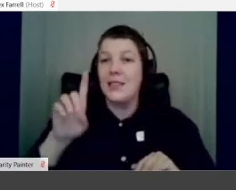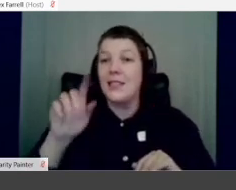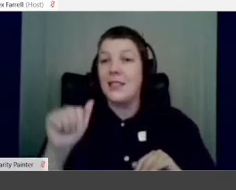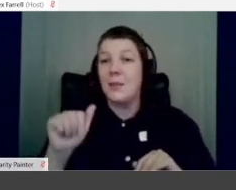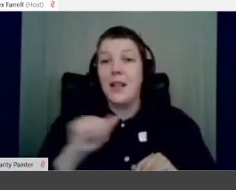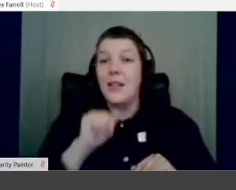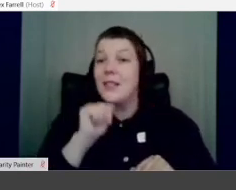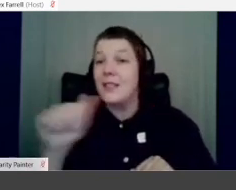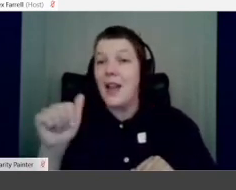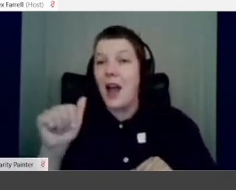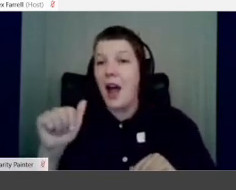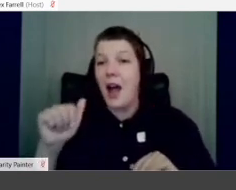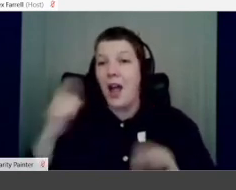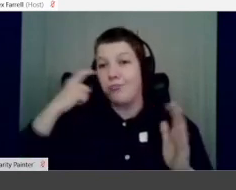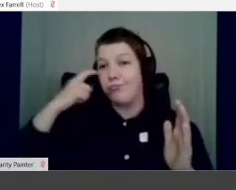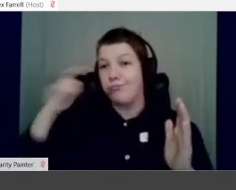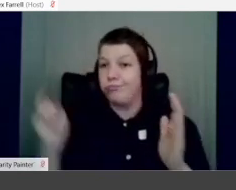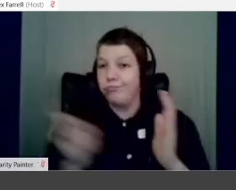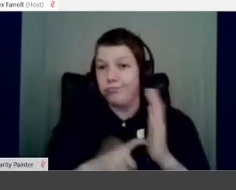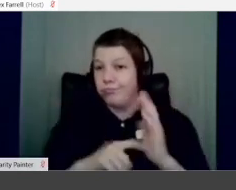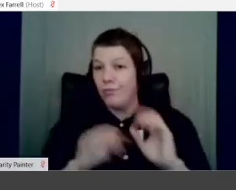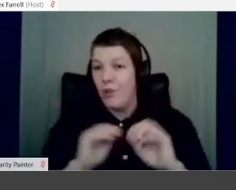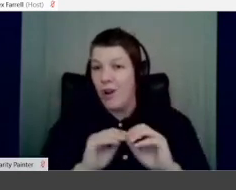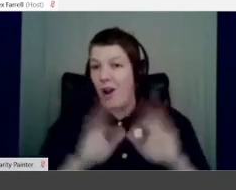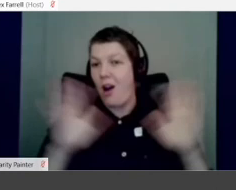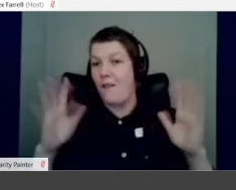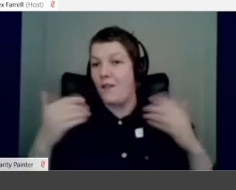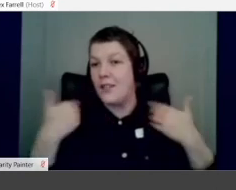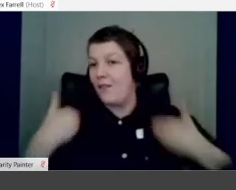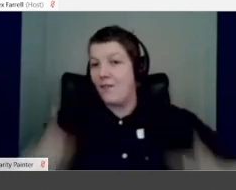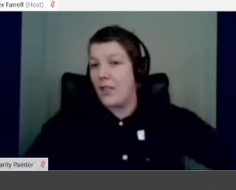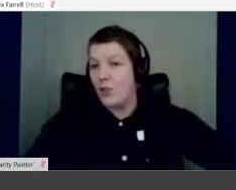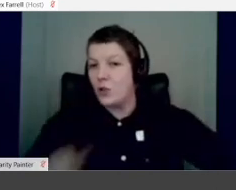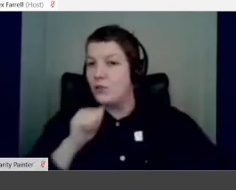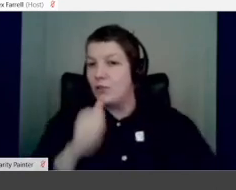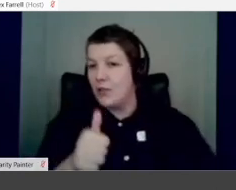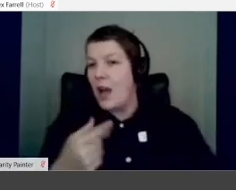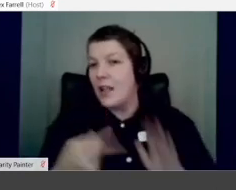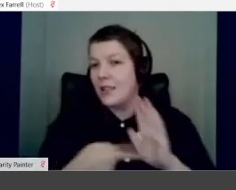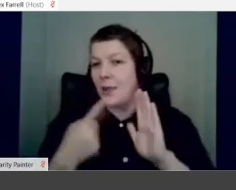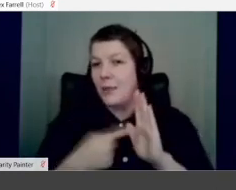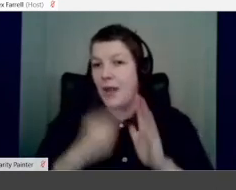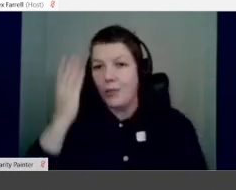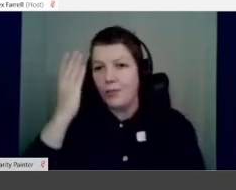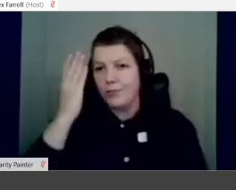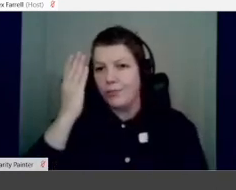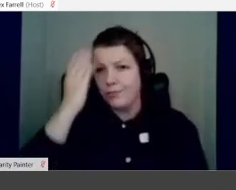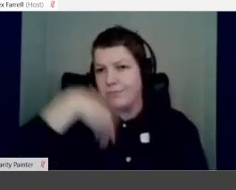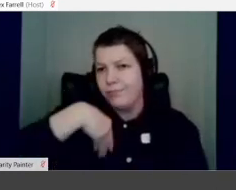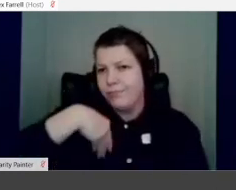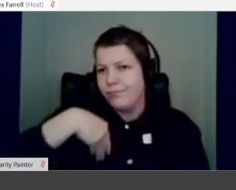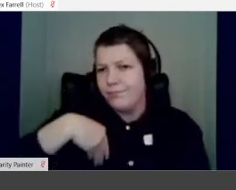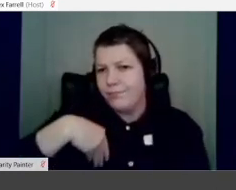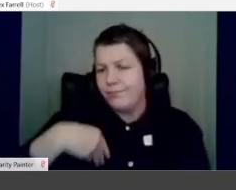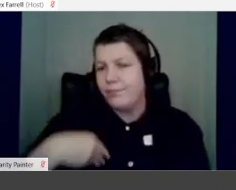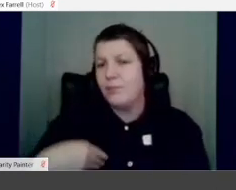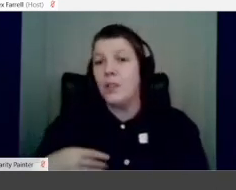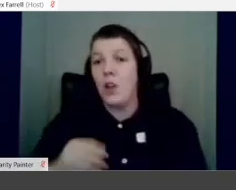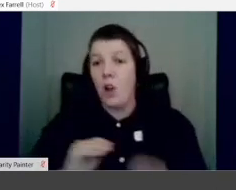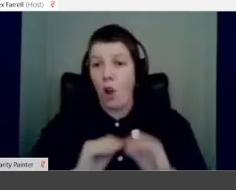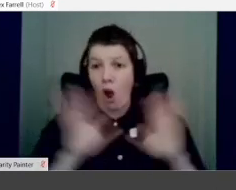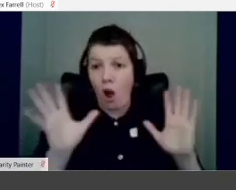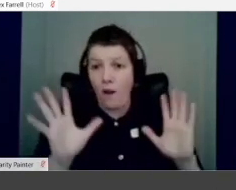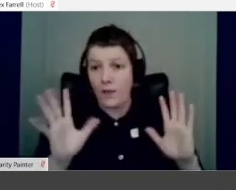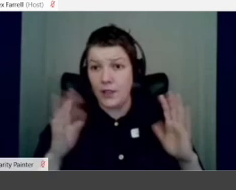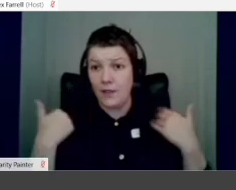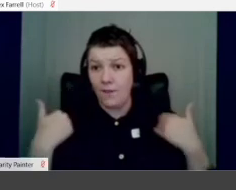Because obvious physical disabilities, there's more, been a lot more solutions for that. Like, and people understand it